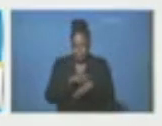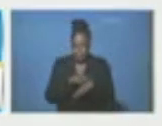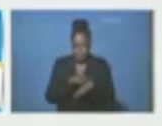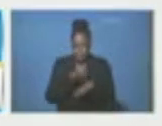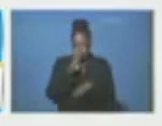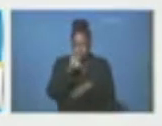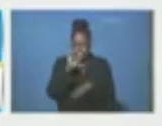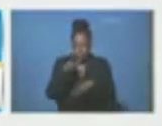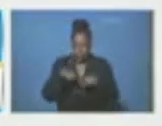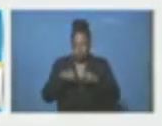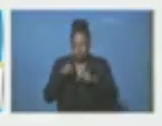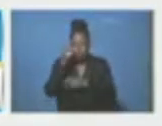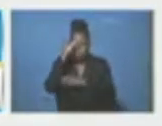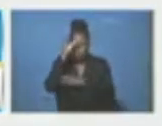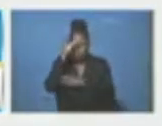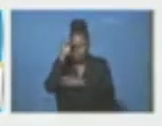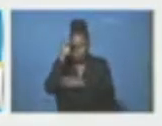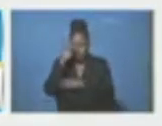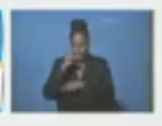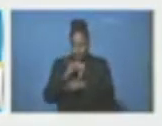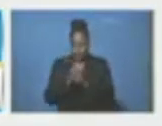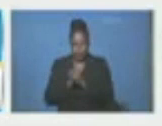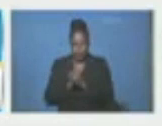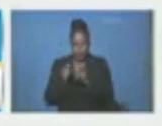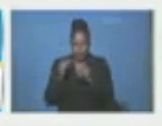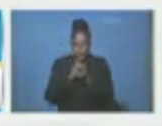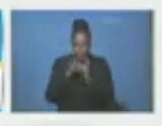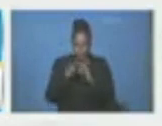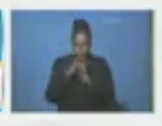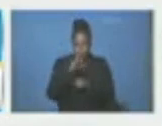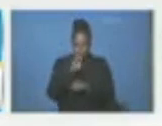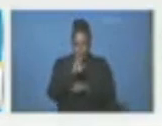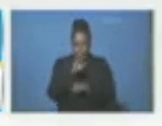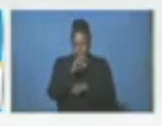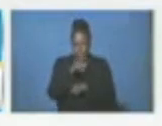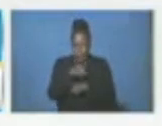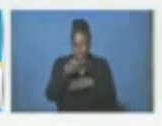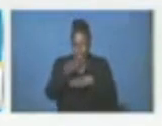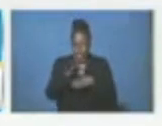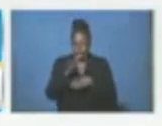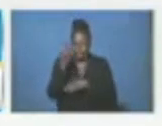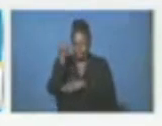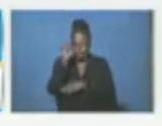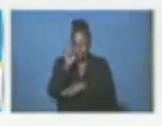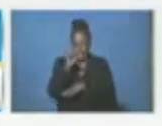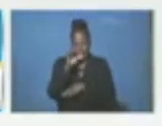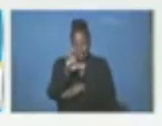Bay Street Boys. They were not officially formed into the UBP until after the general strike in 1958, but